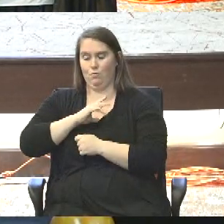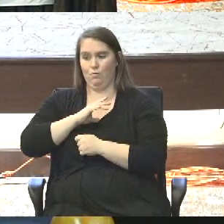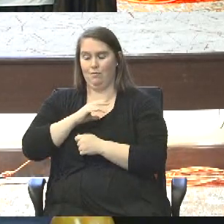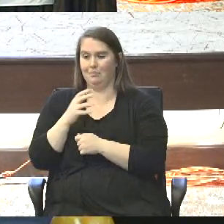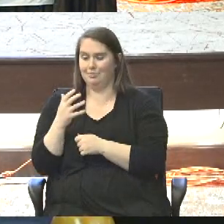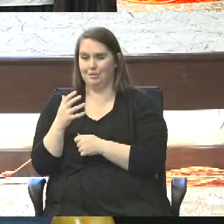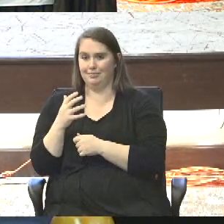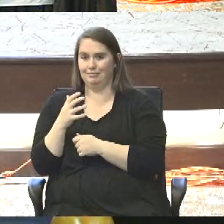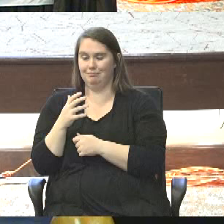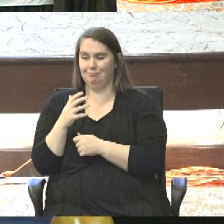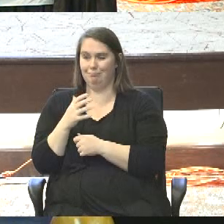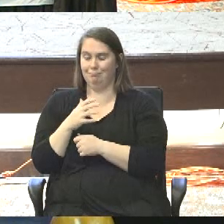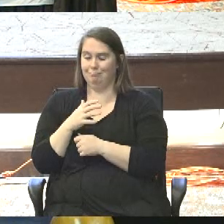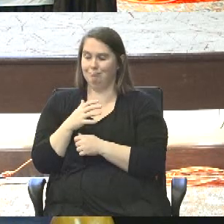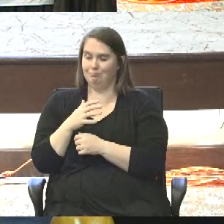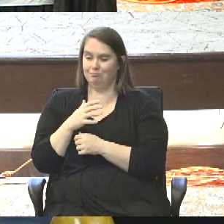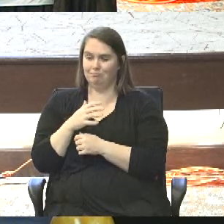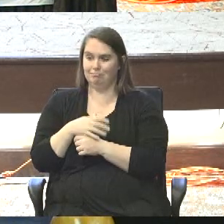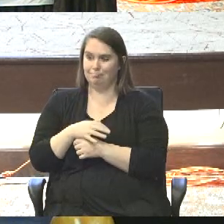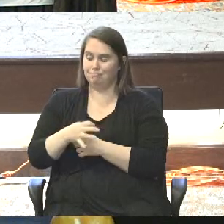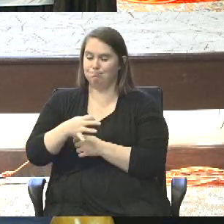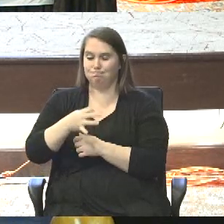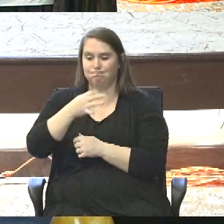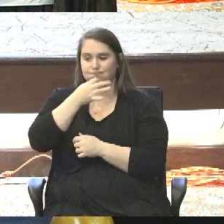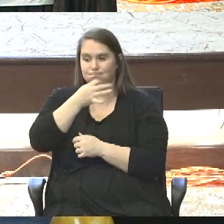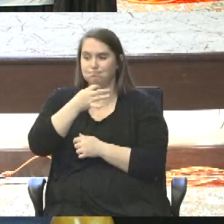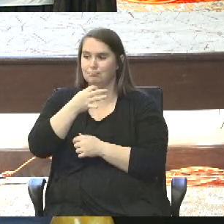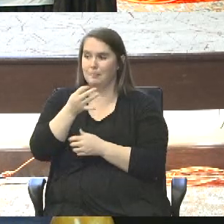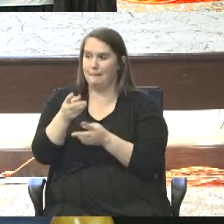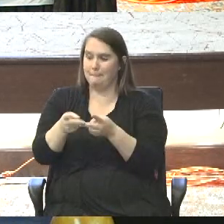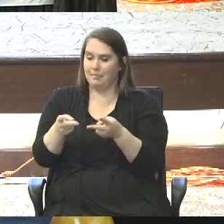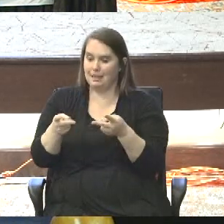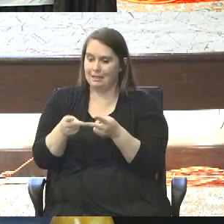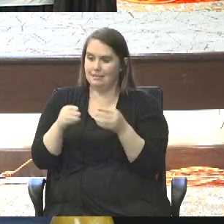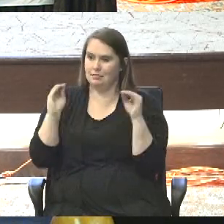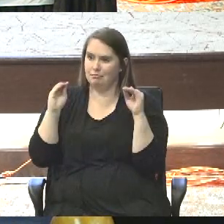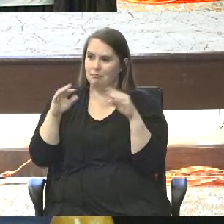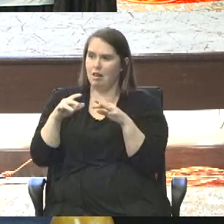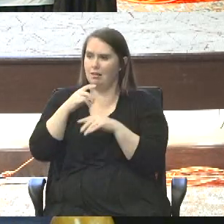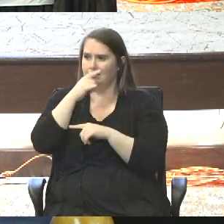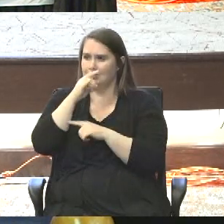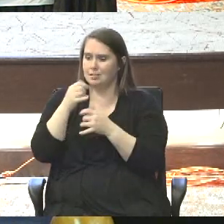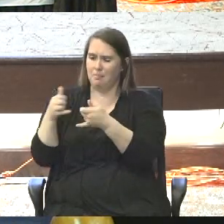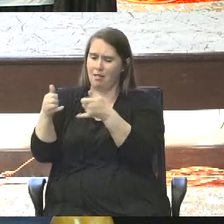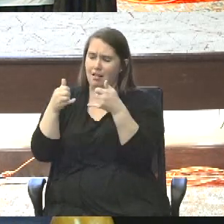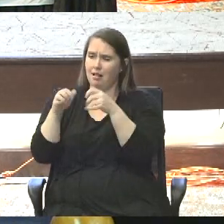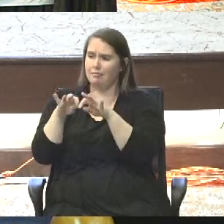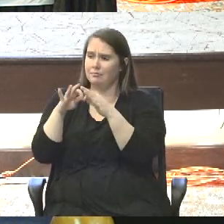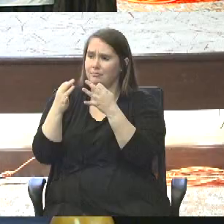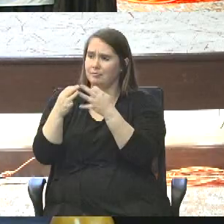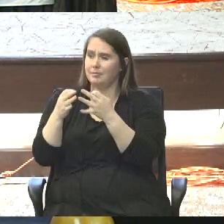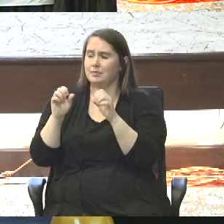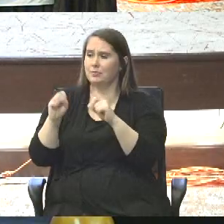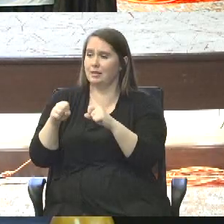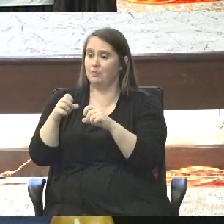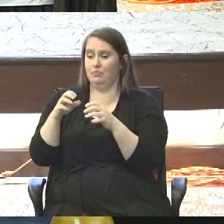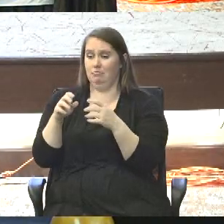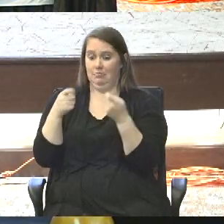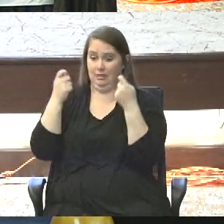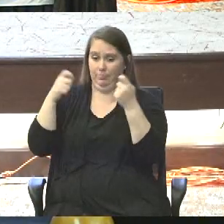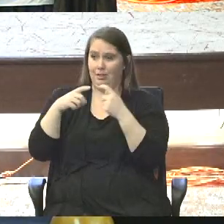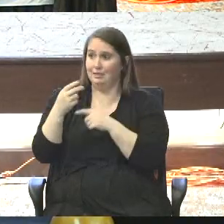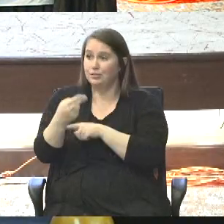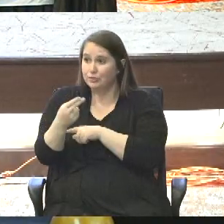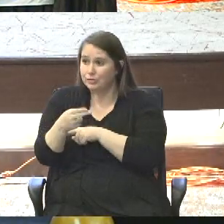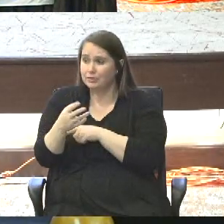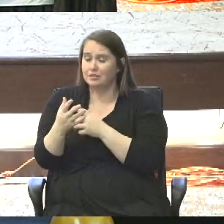state-of-the-art place for those diverse physical ability families, celebrating the history, kind